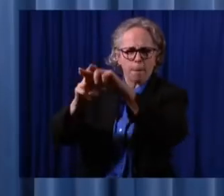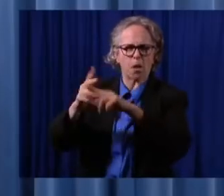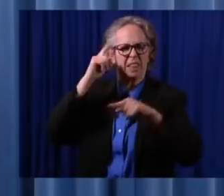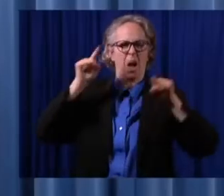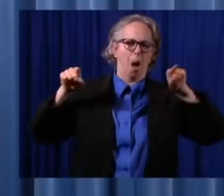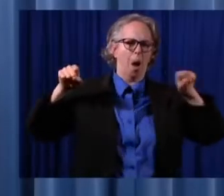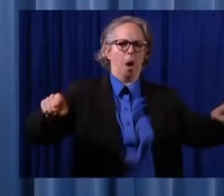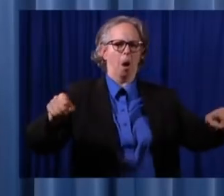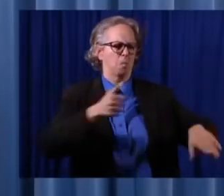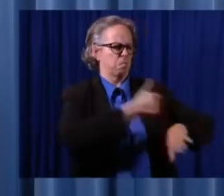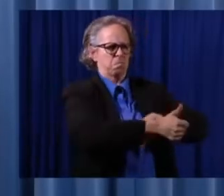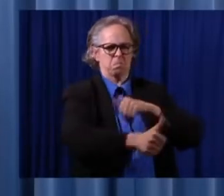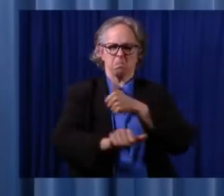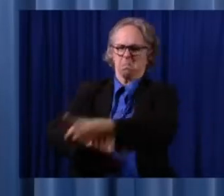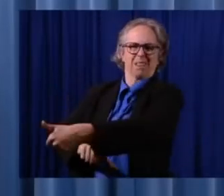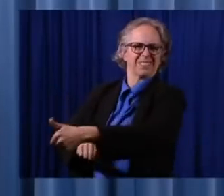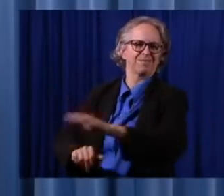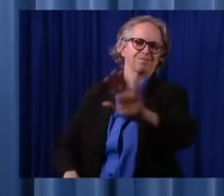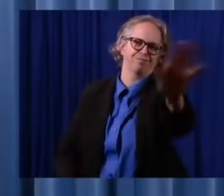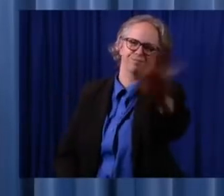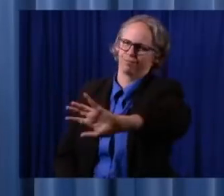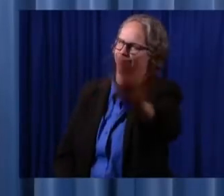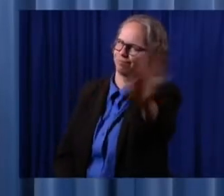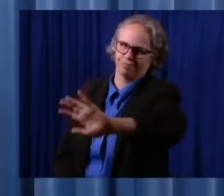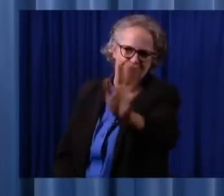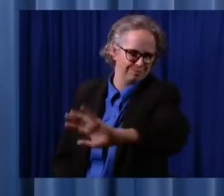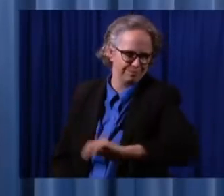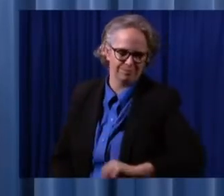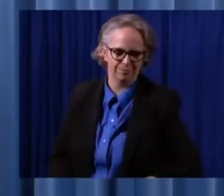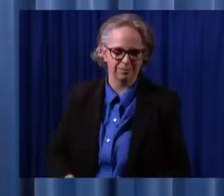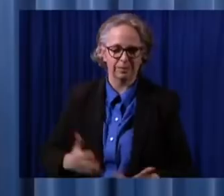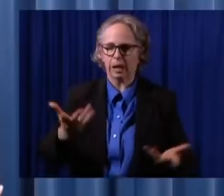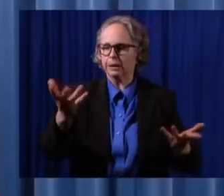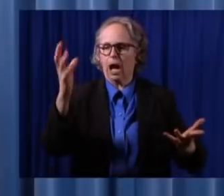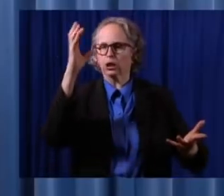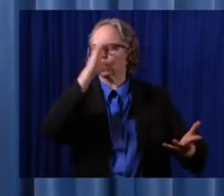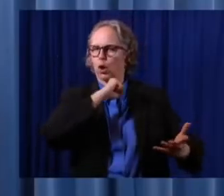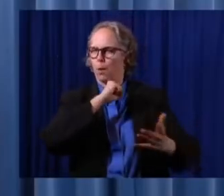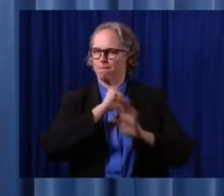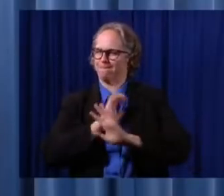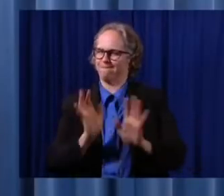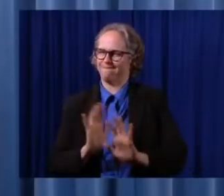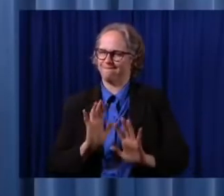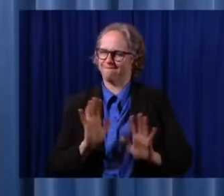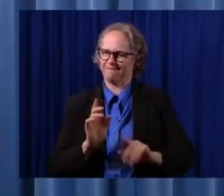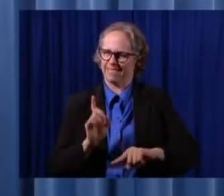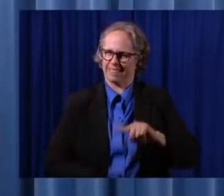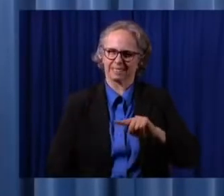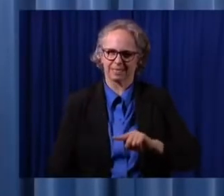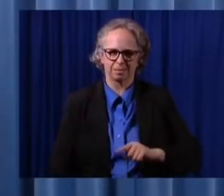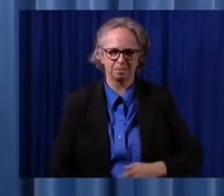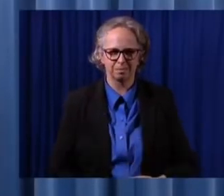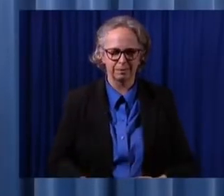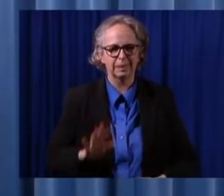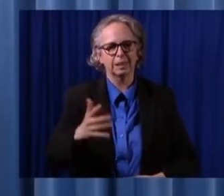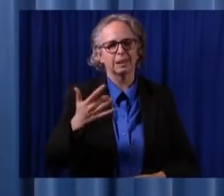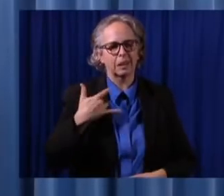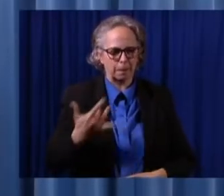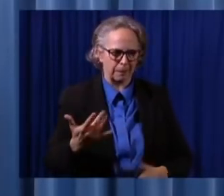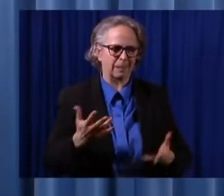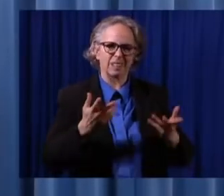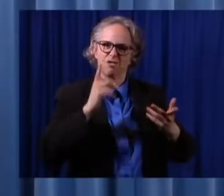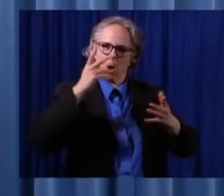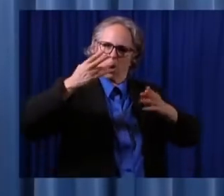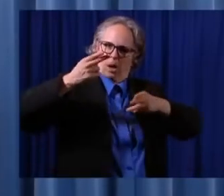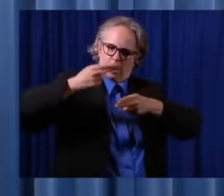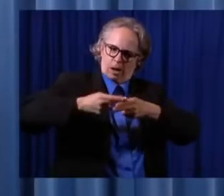company, we should not automatically assume that there's no community spread beyond that, because what the experts tell me is generally